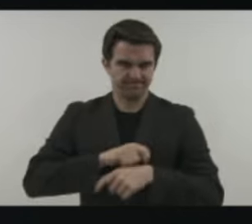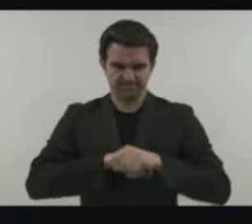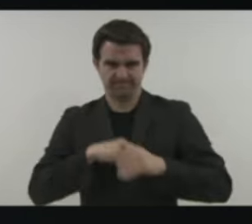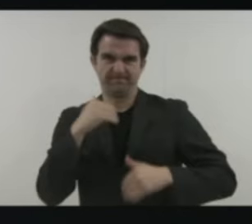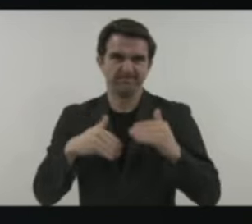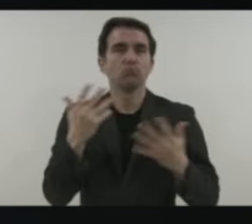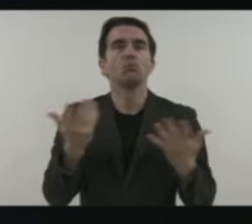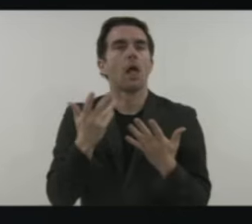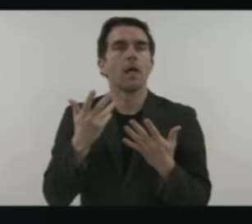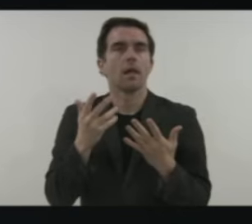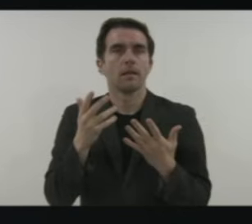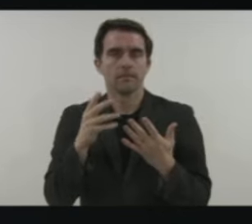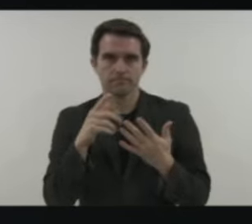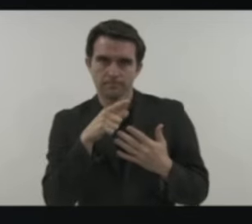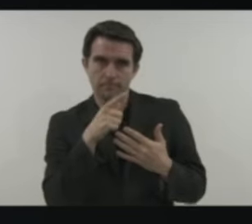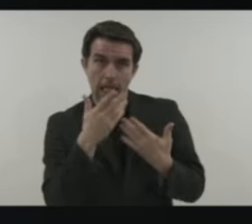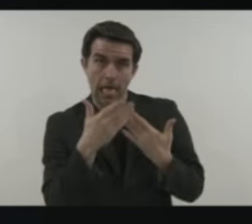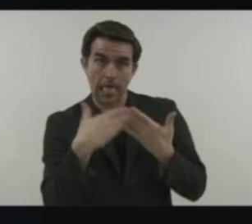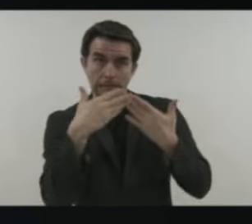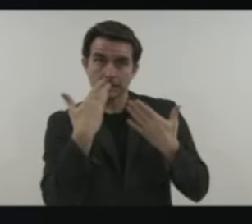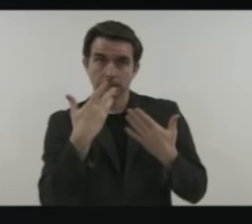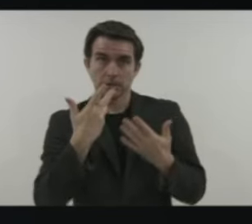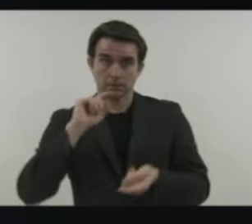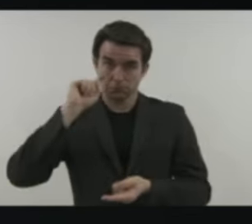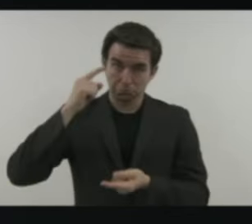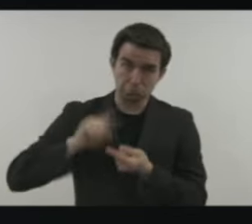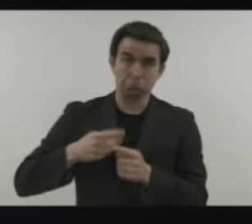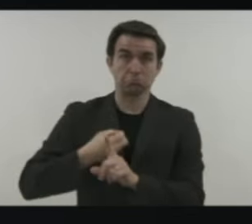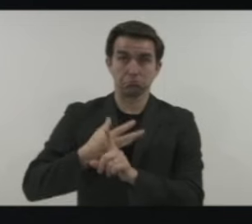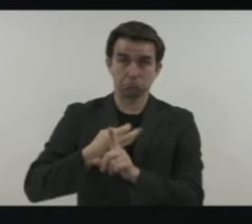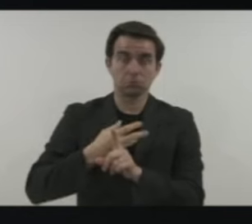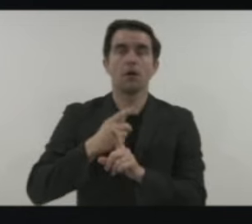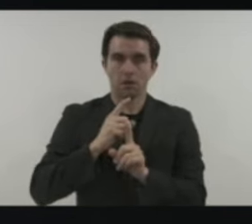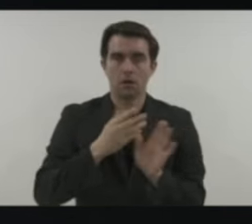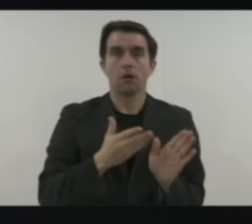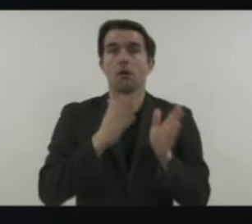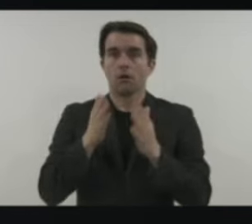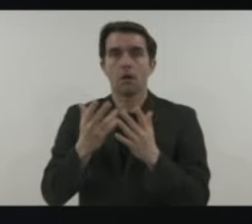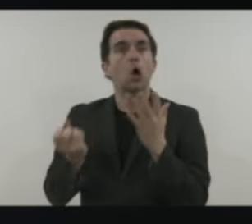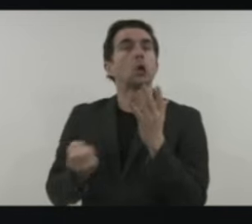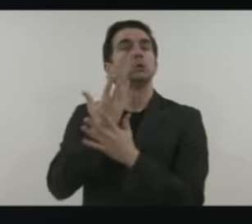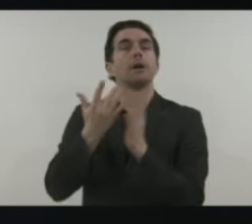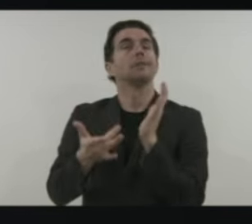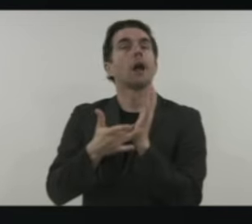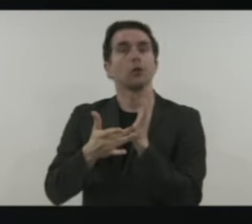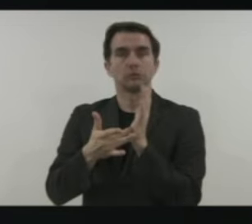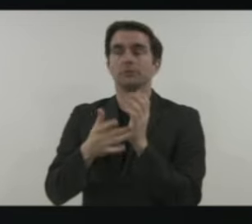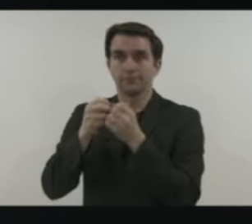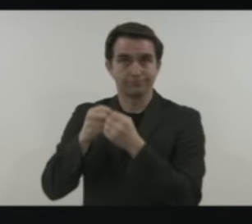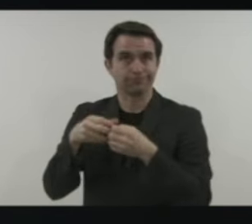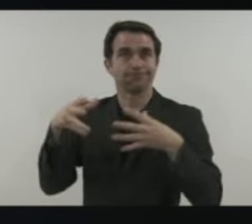its work. Third, Europe must rededicate itself to the internal energy